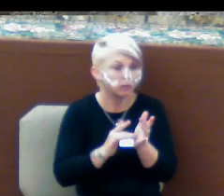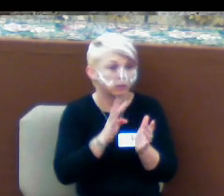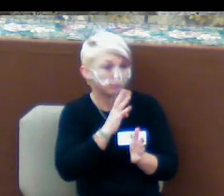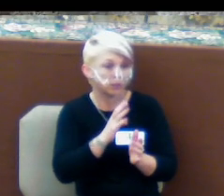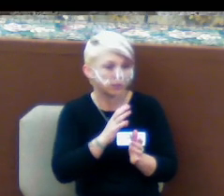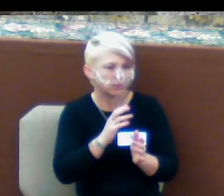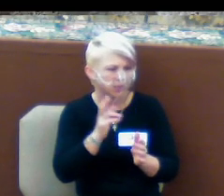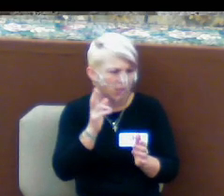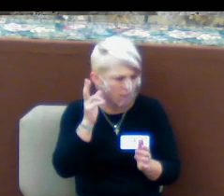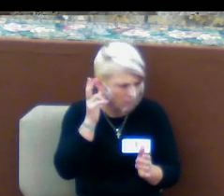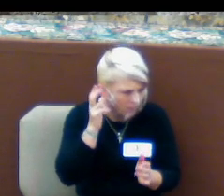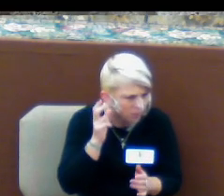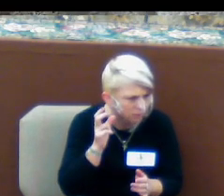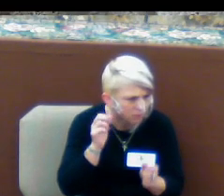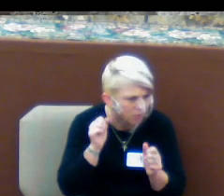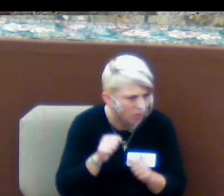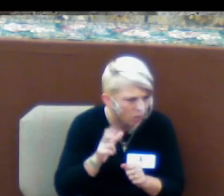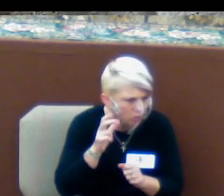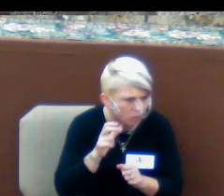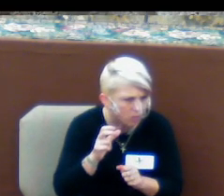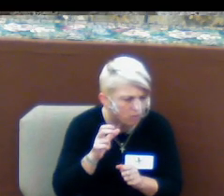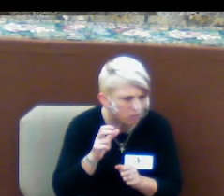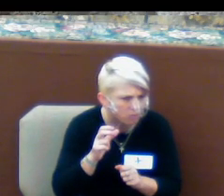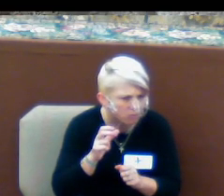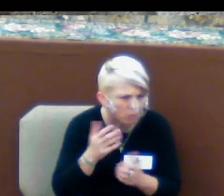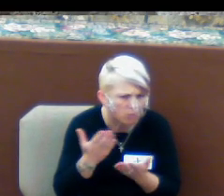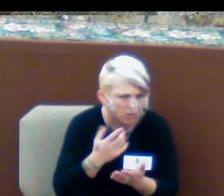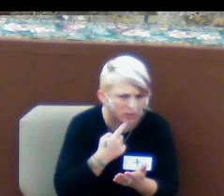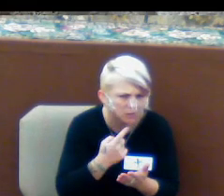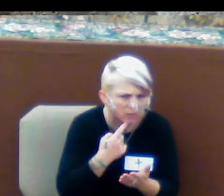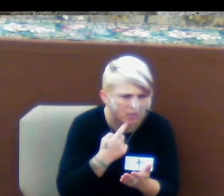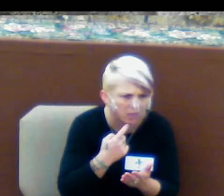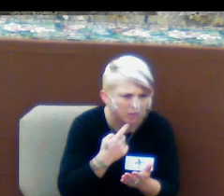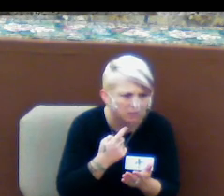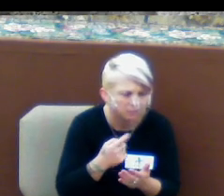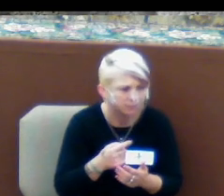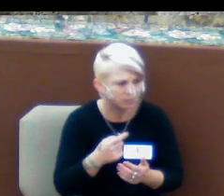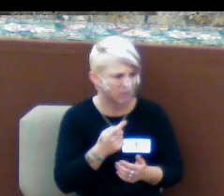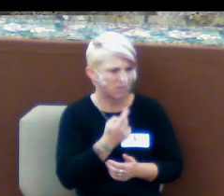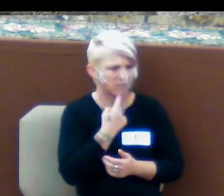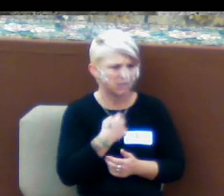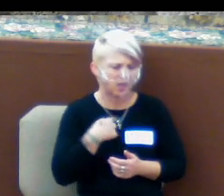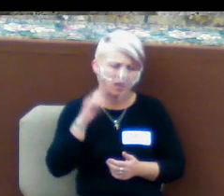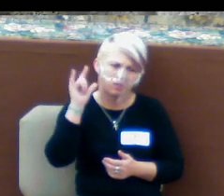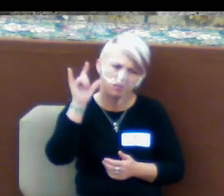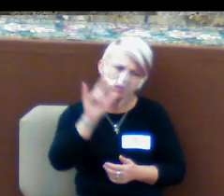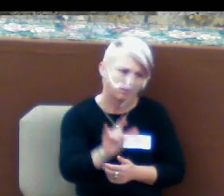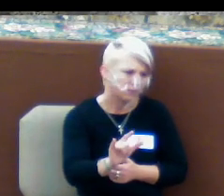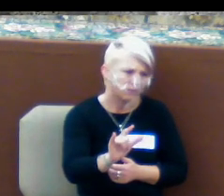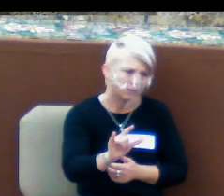him? What does he say? He says, I love you.